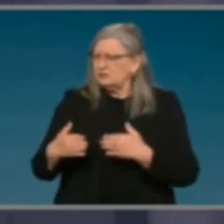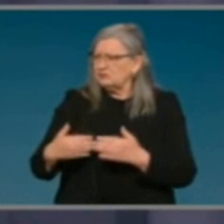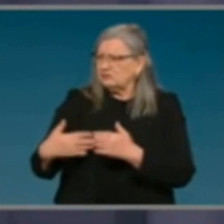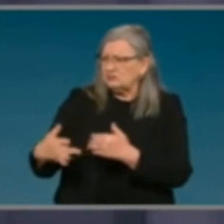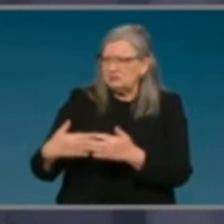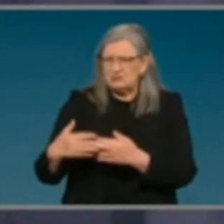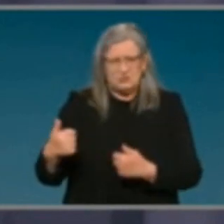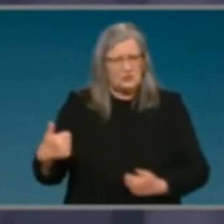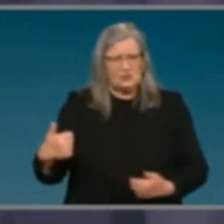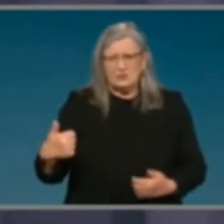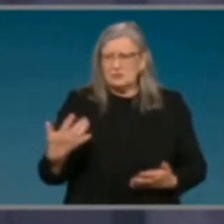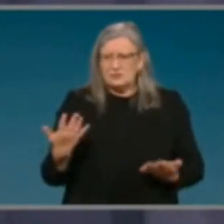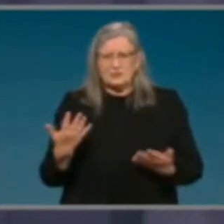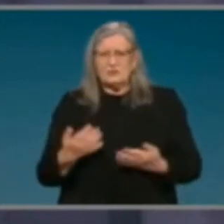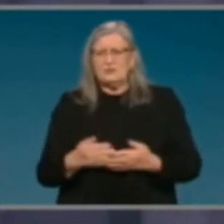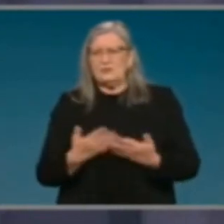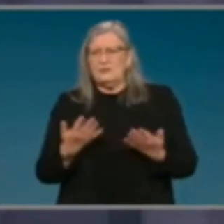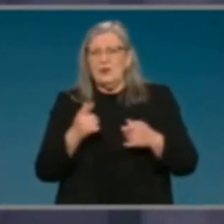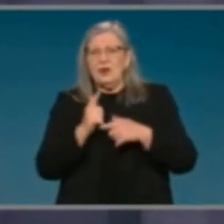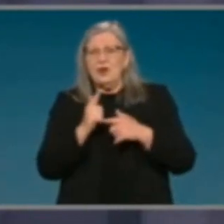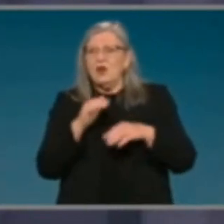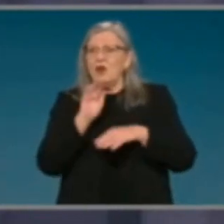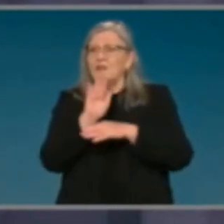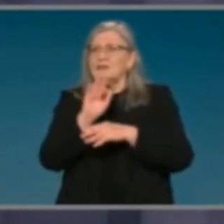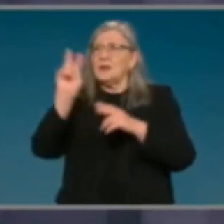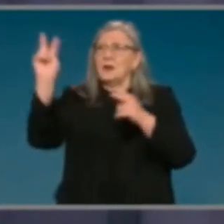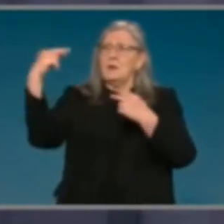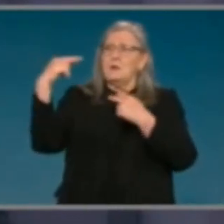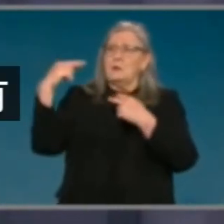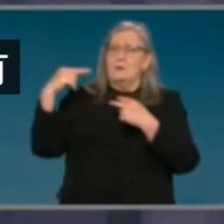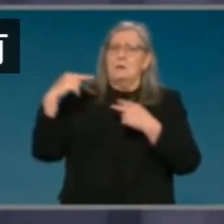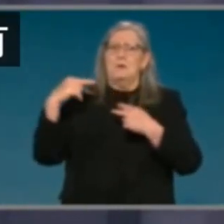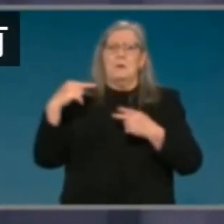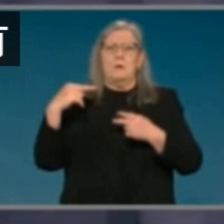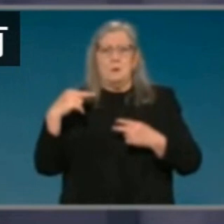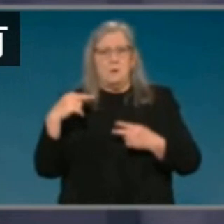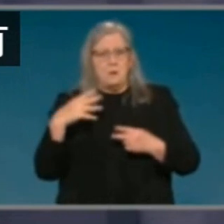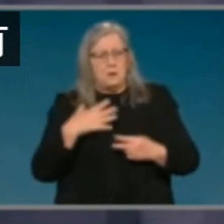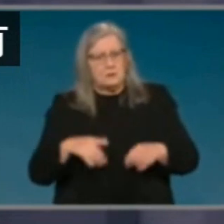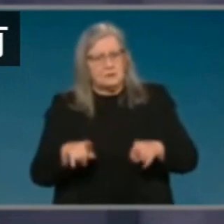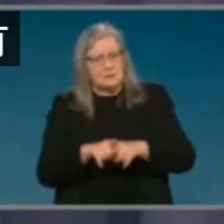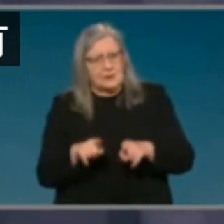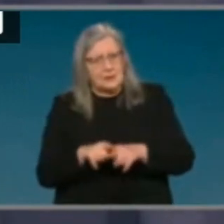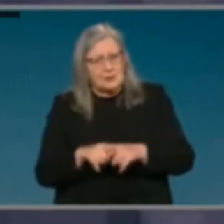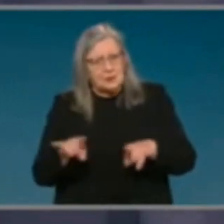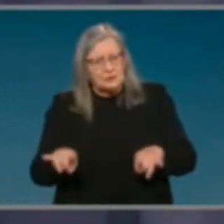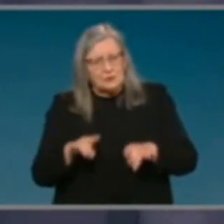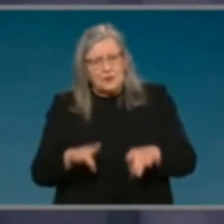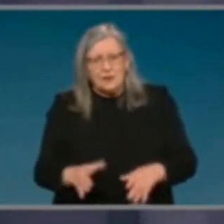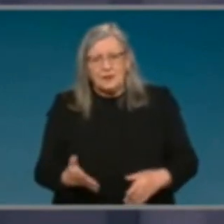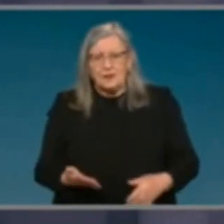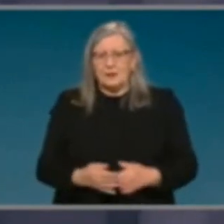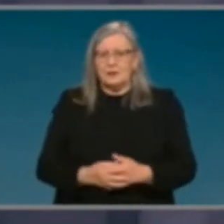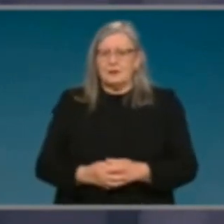much of the rest of the world would look at Australia and say, we wish we were in their position. Is there any justification, is there any